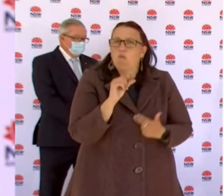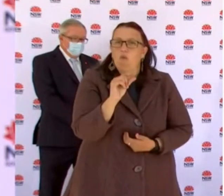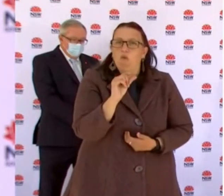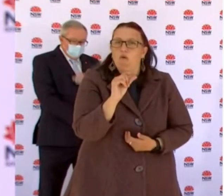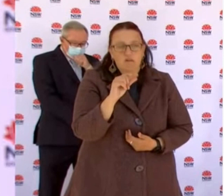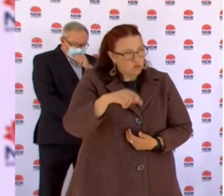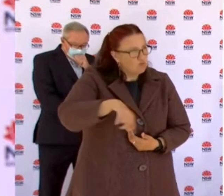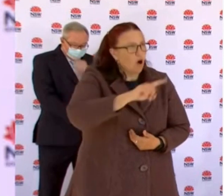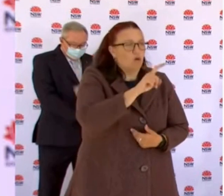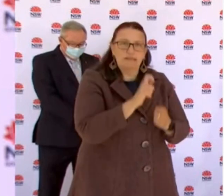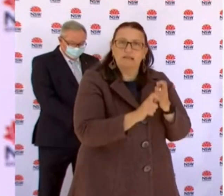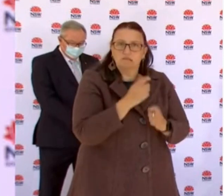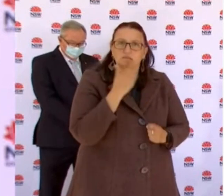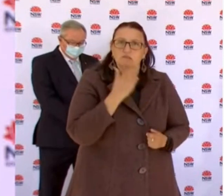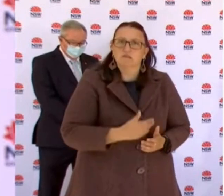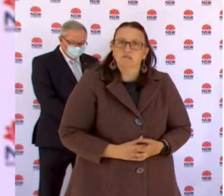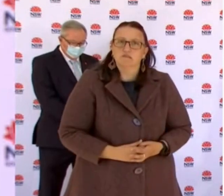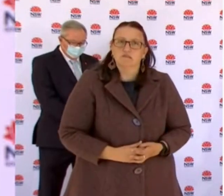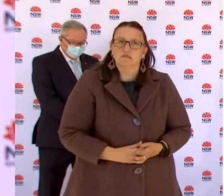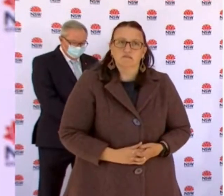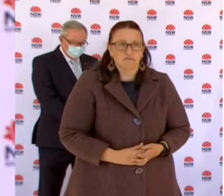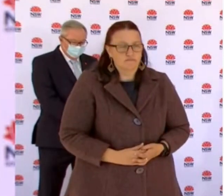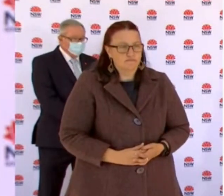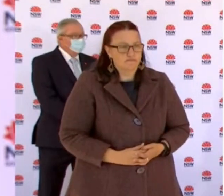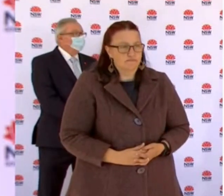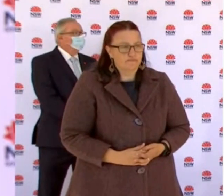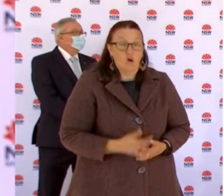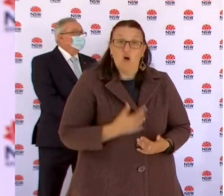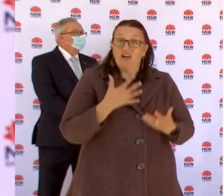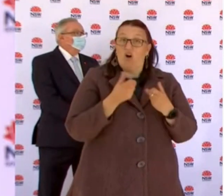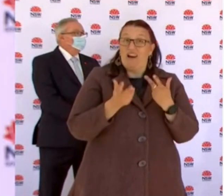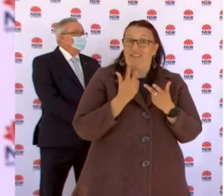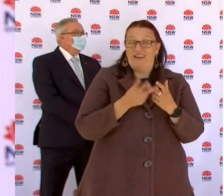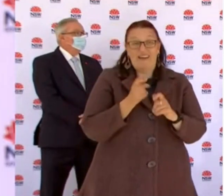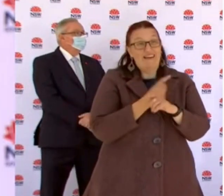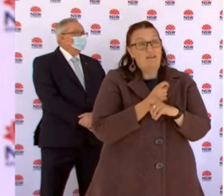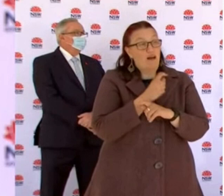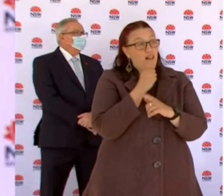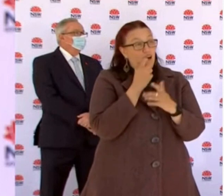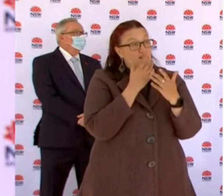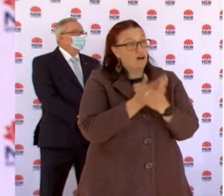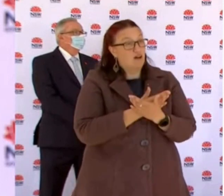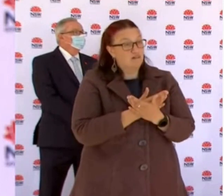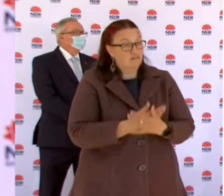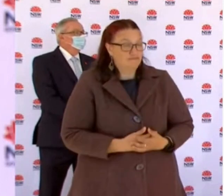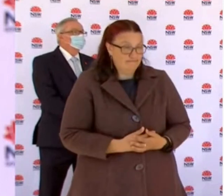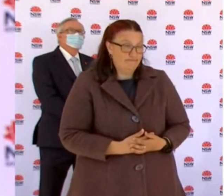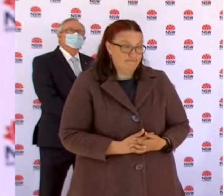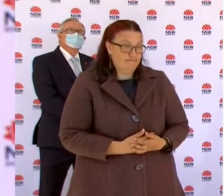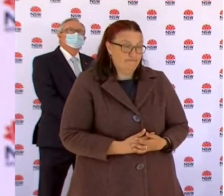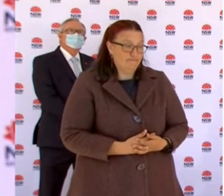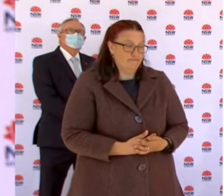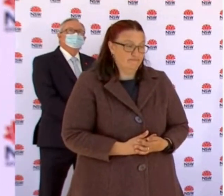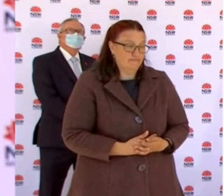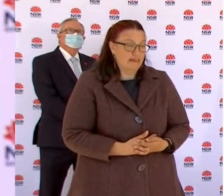cooperation of everyone. And I did have an email again last night, just to reinforce. I